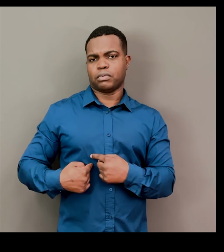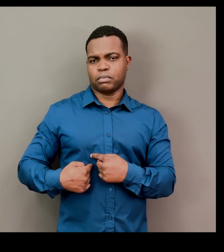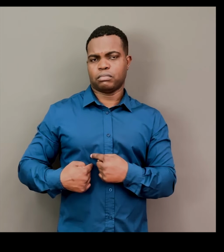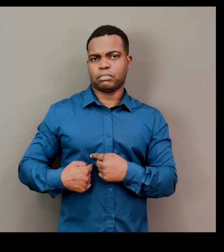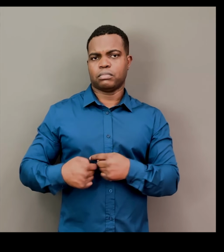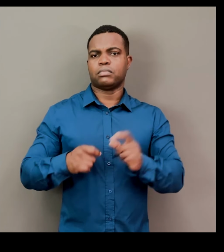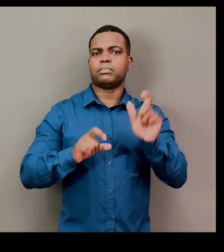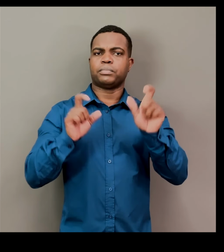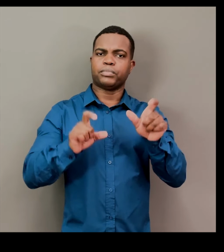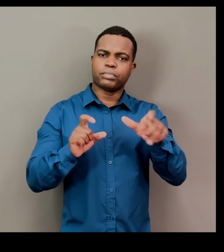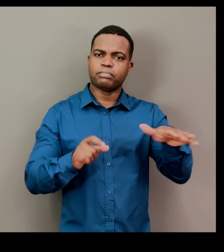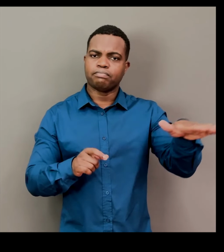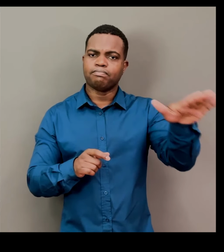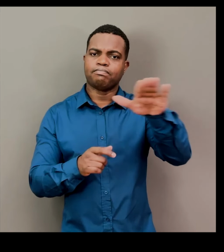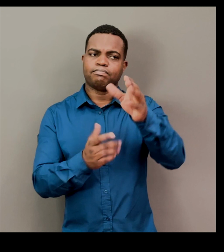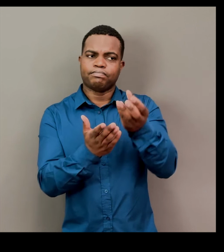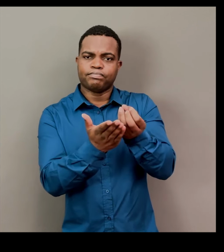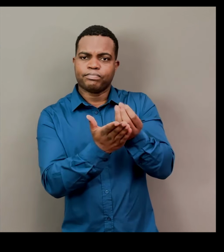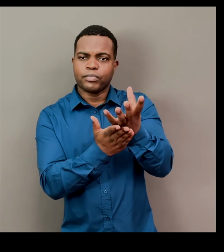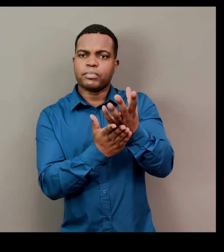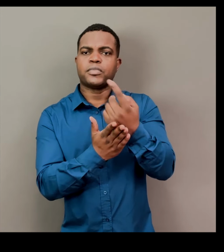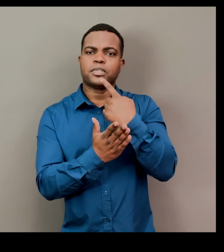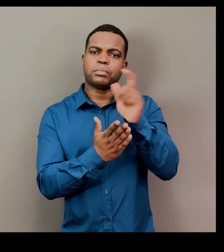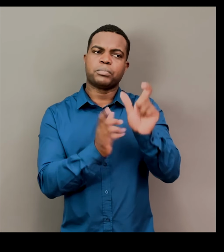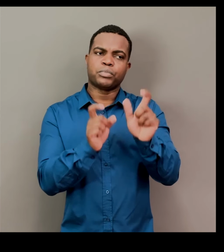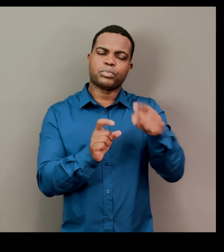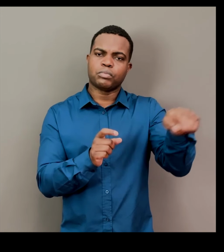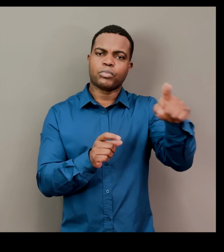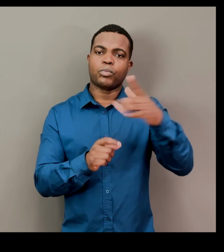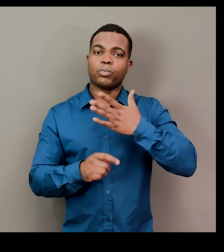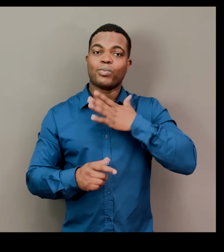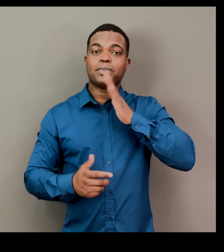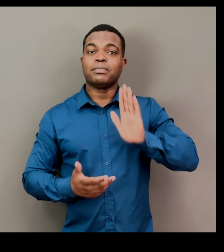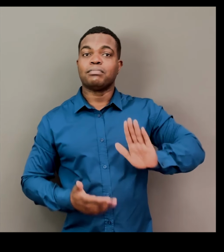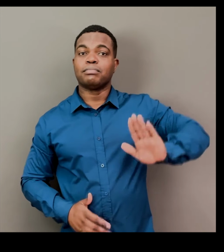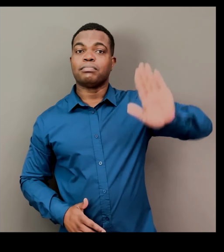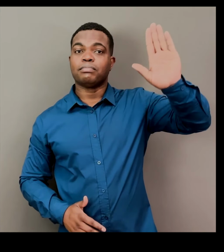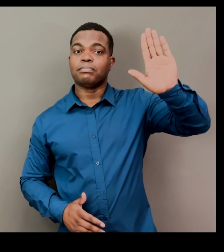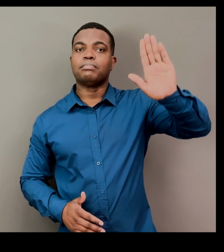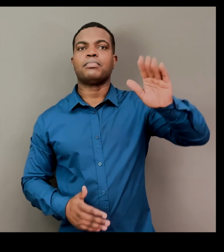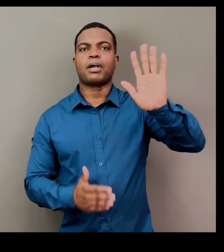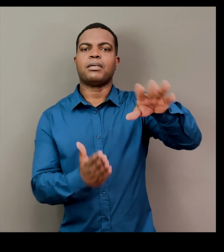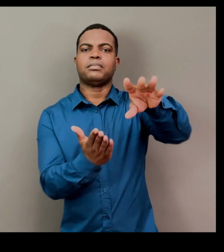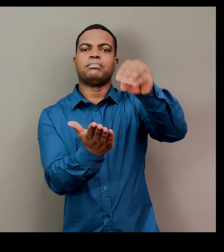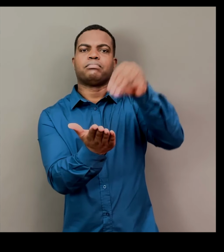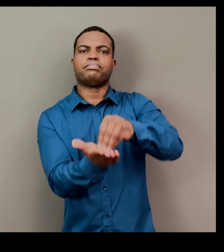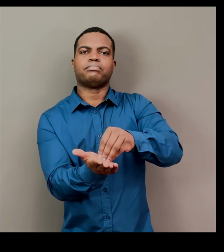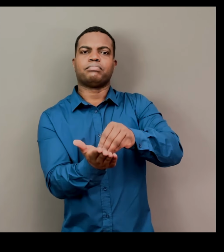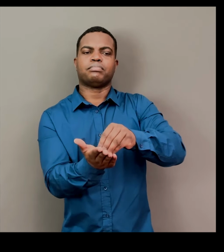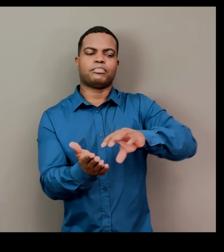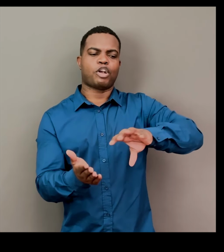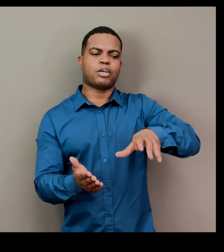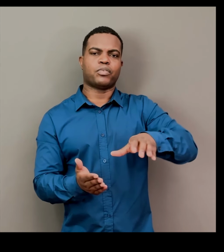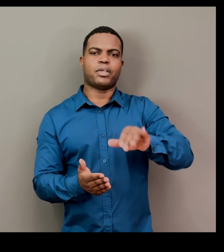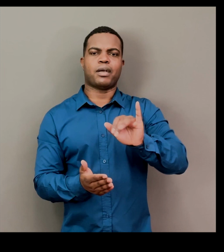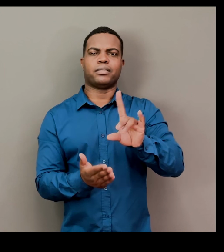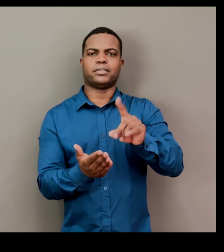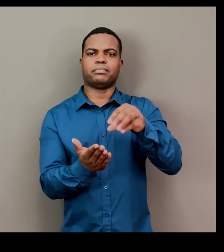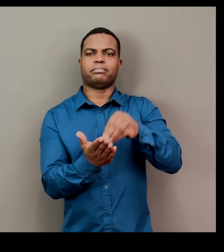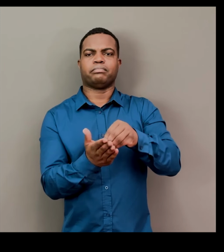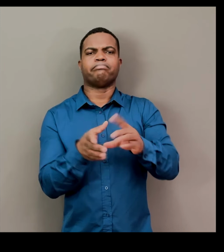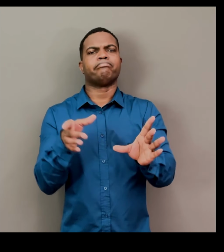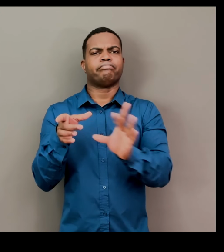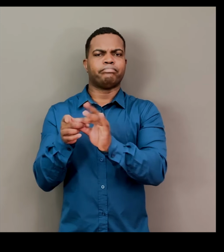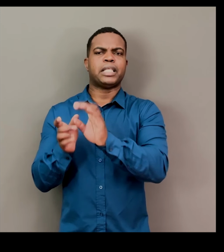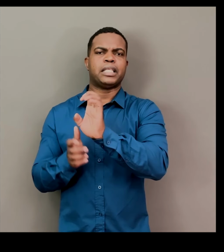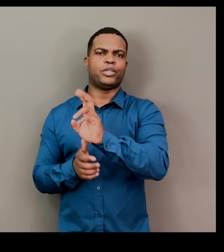and recognize national electronic identification schemes in their member states. The recognition